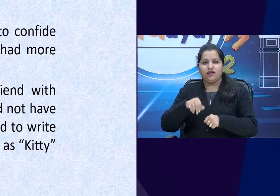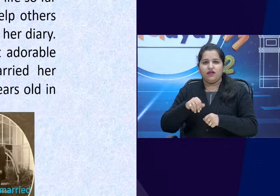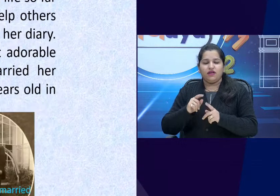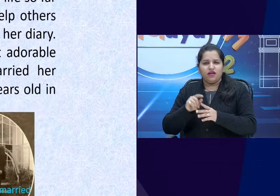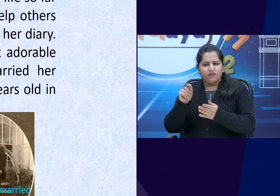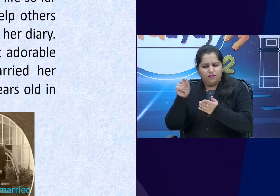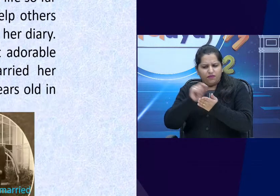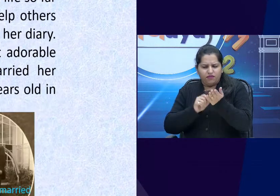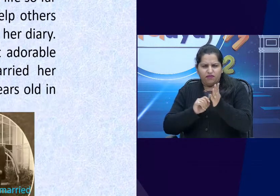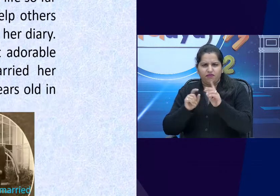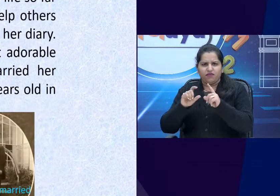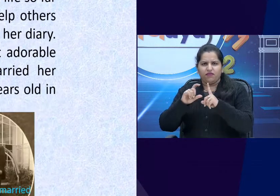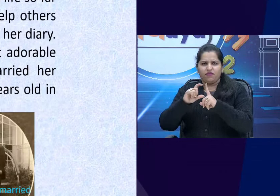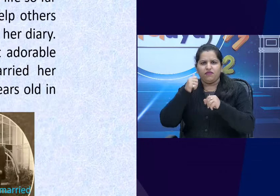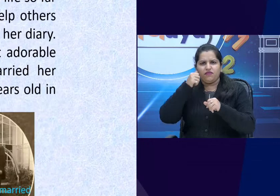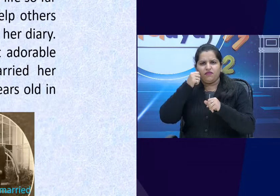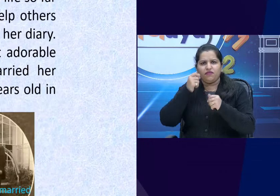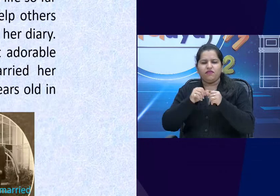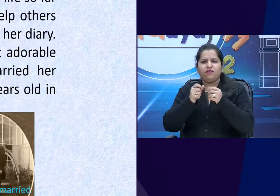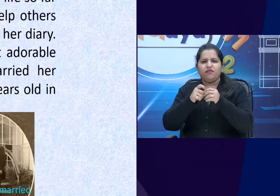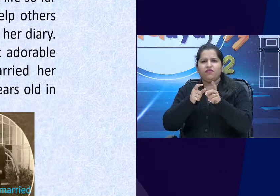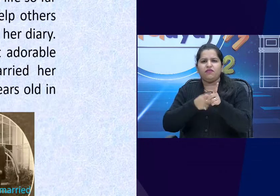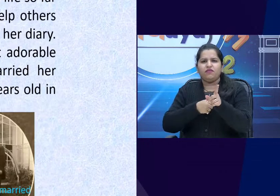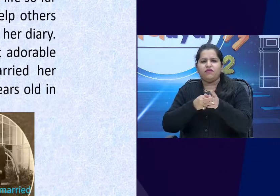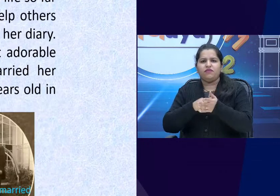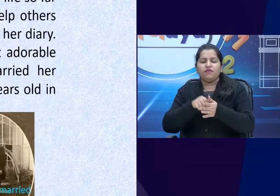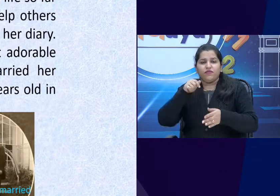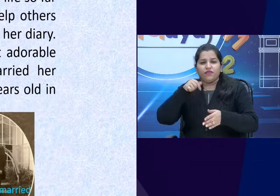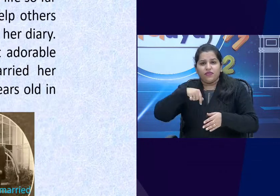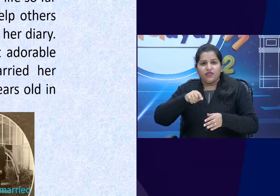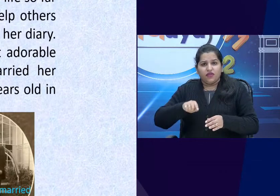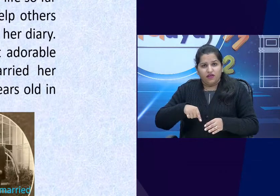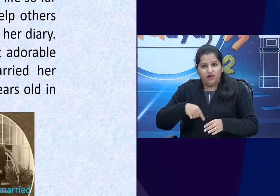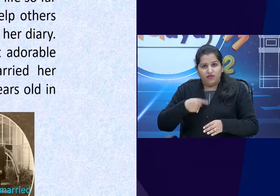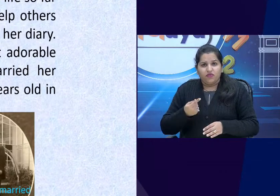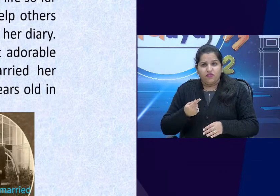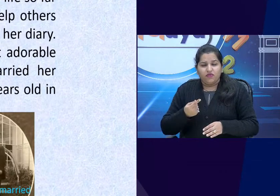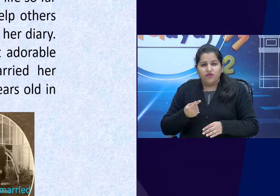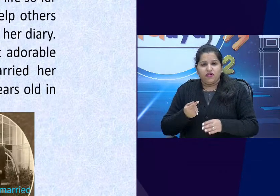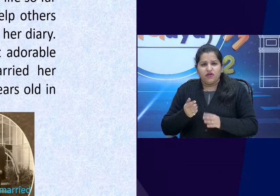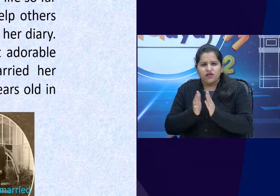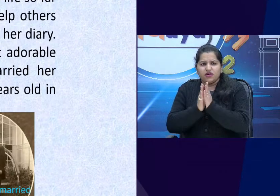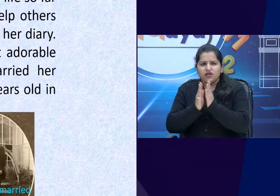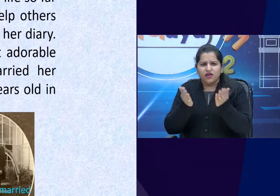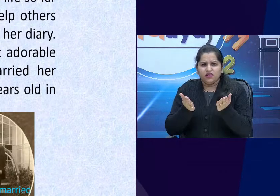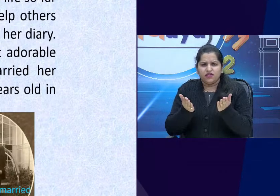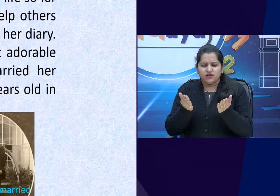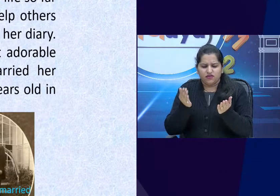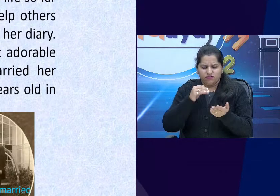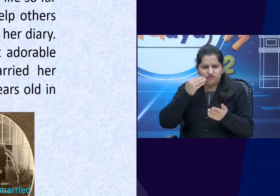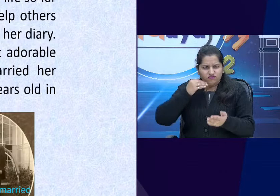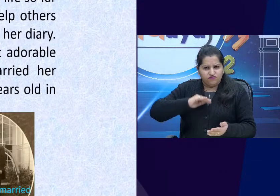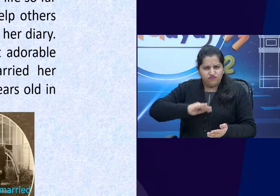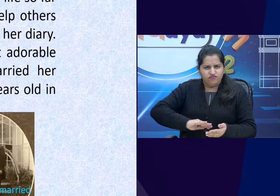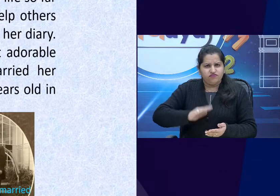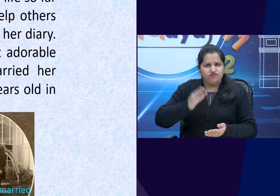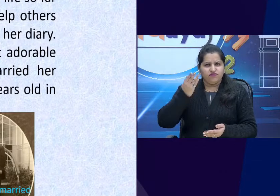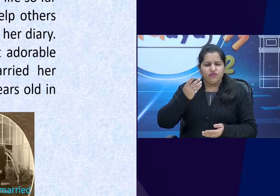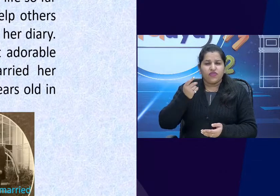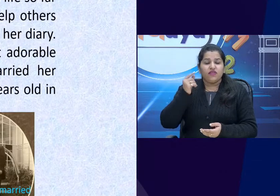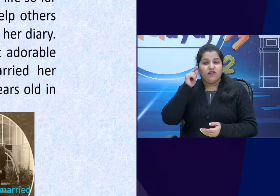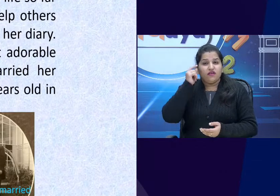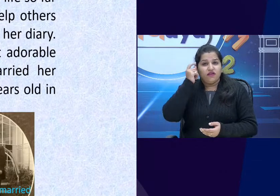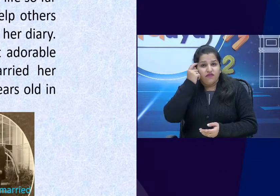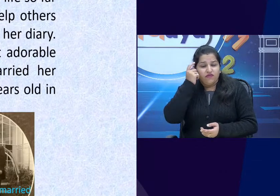diary. Okay. Now first, okay. Then what is Anne there? What did Anne write first in the diary? Anne